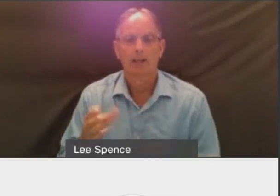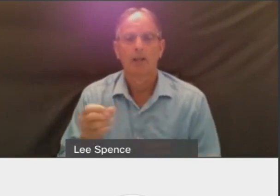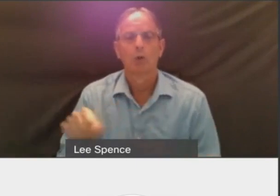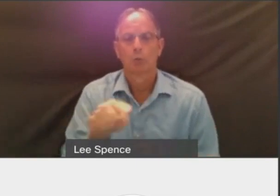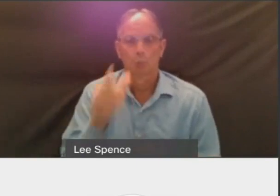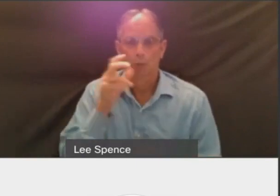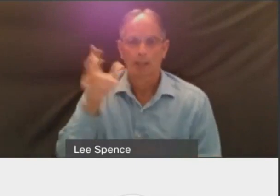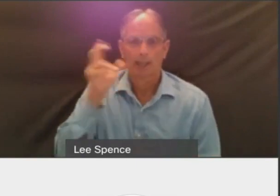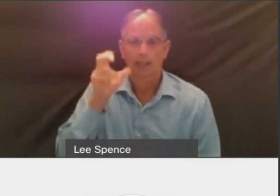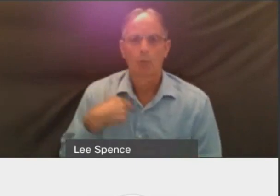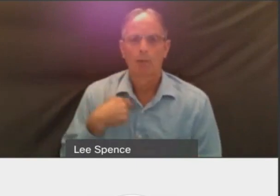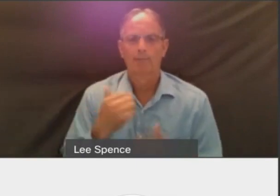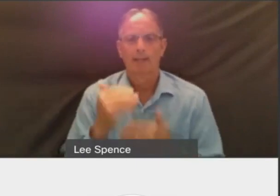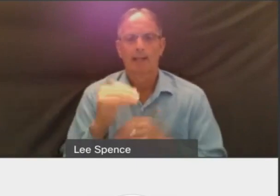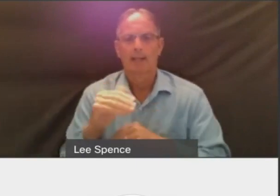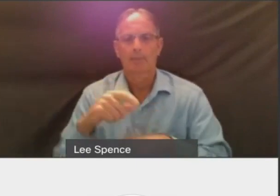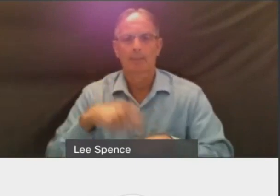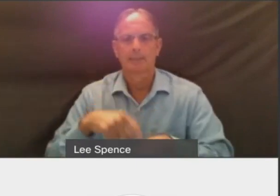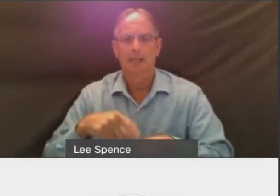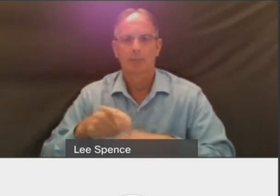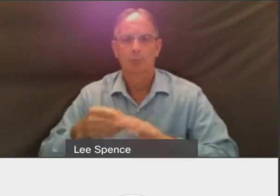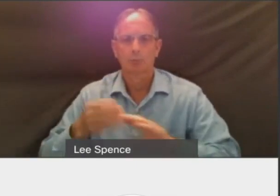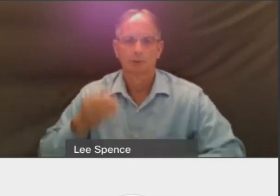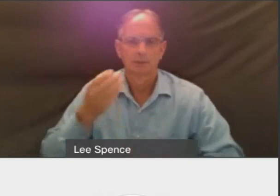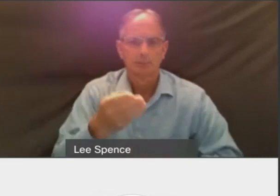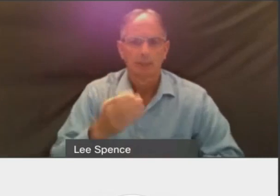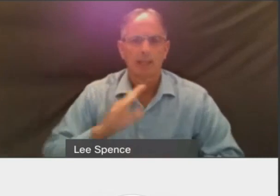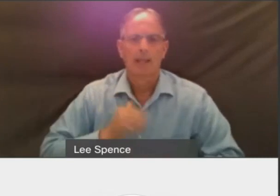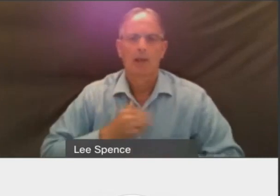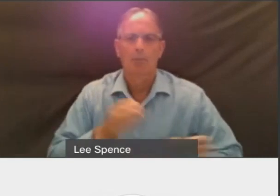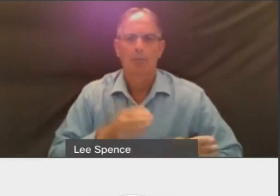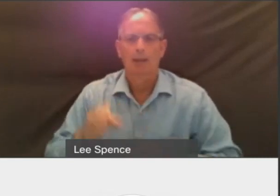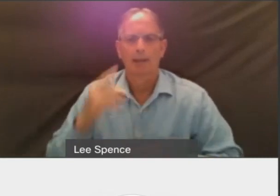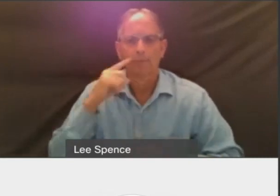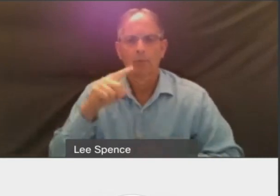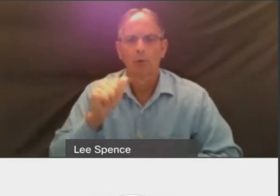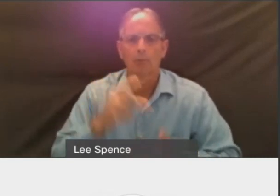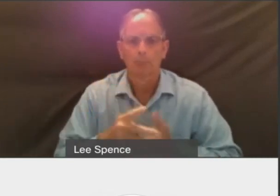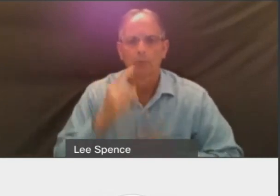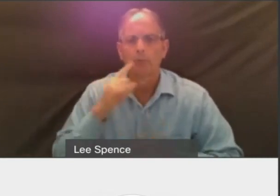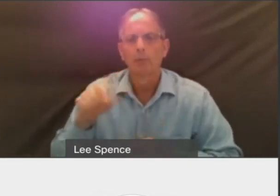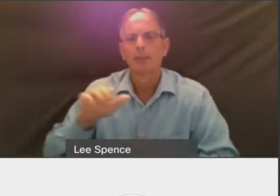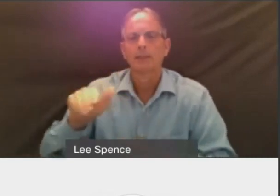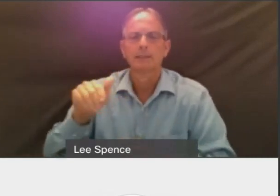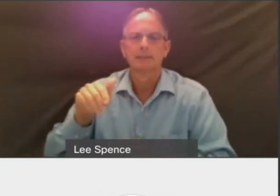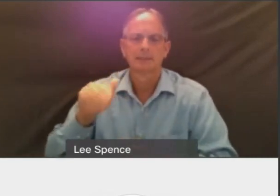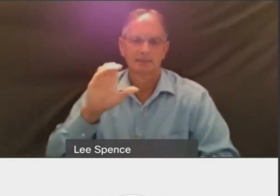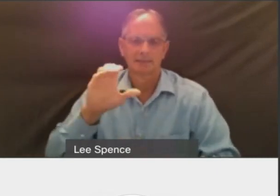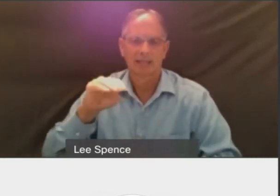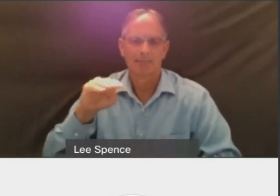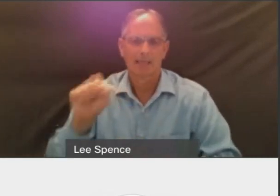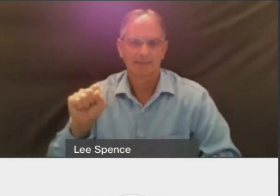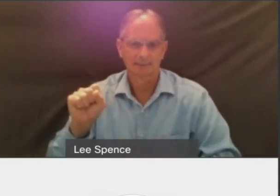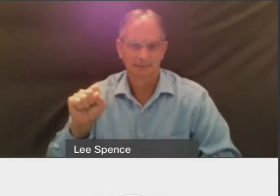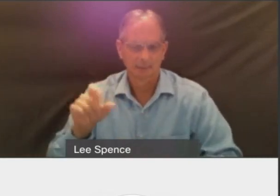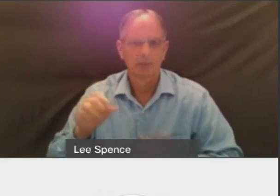have a limited amount of time to submit our plan for approval to the Centers for Medicare and Medicaid Services. So I wanted to make sure